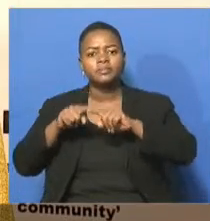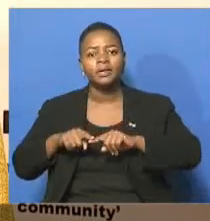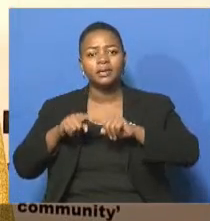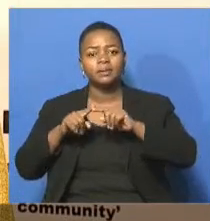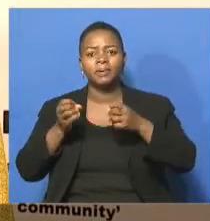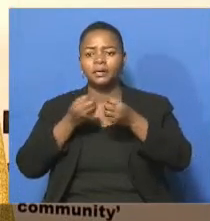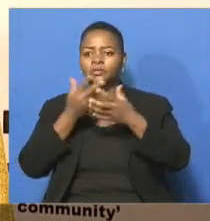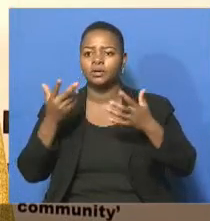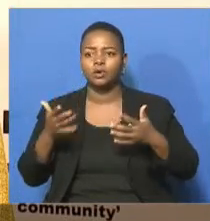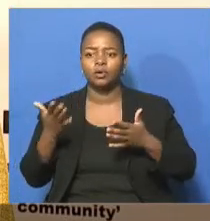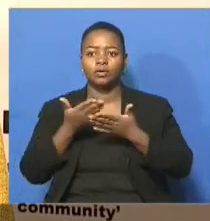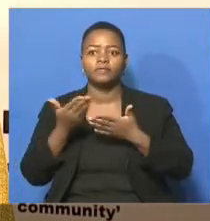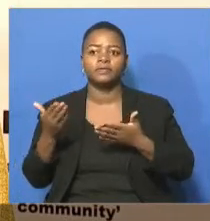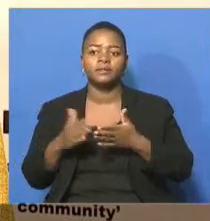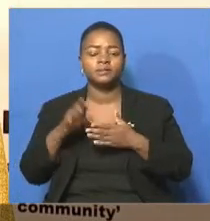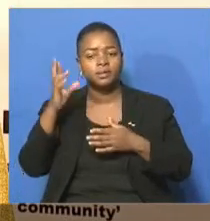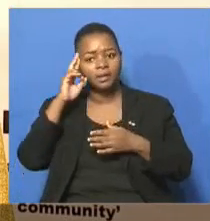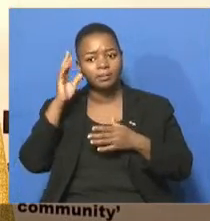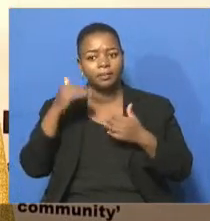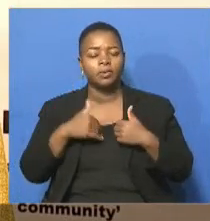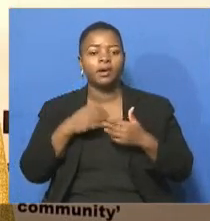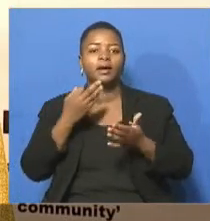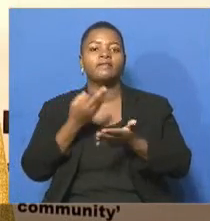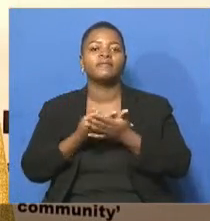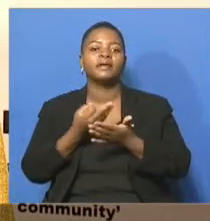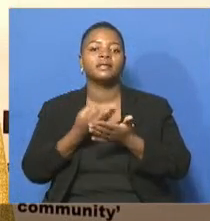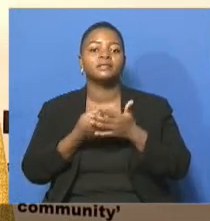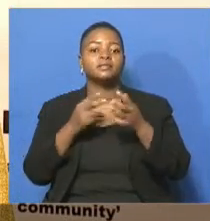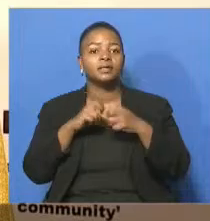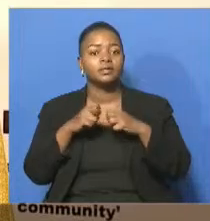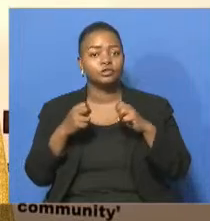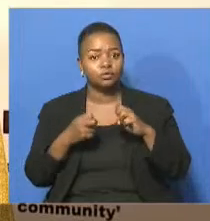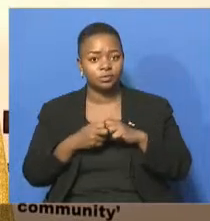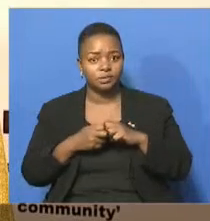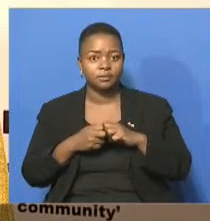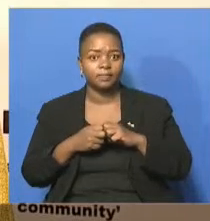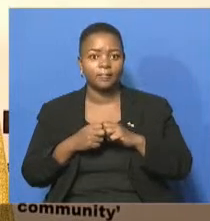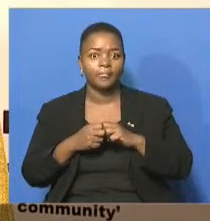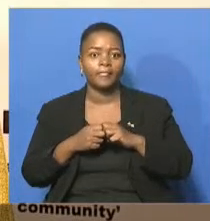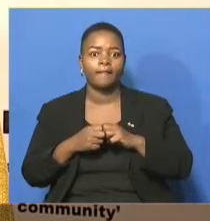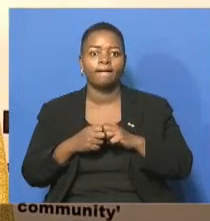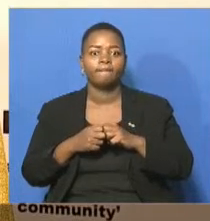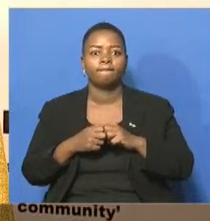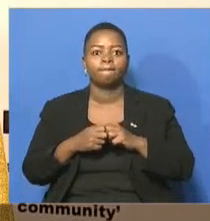on a lot of things. I get the financial implications. Say